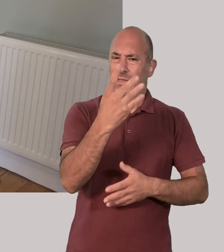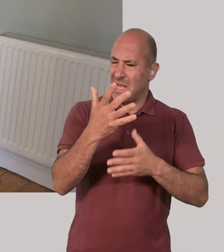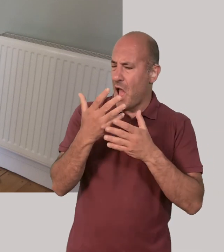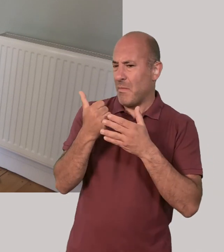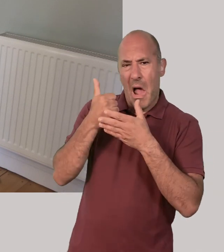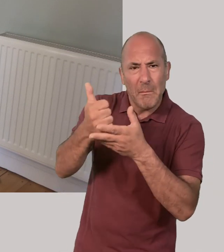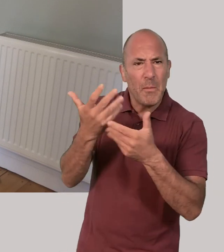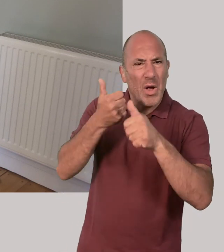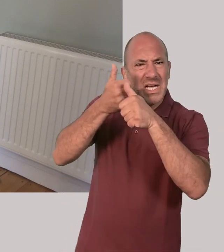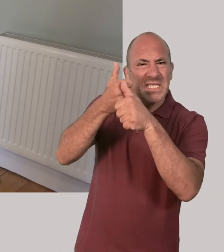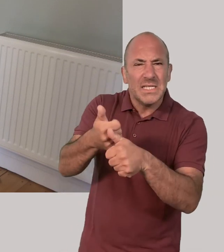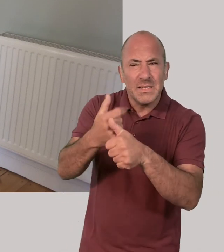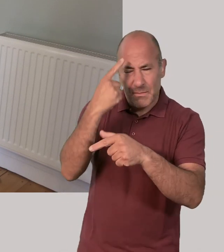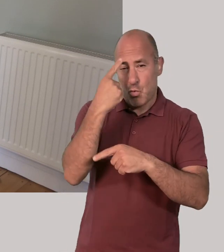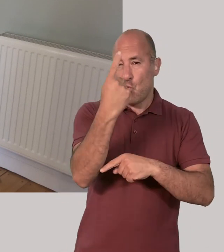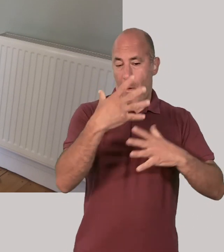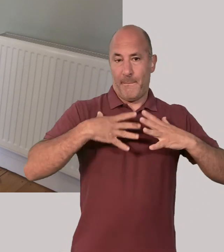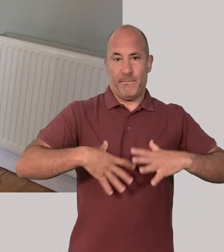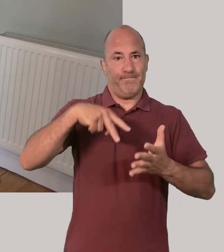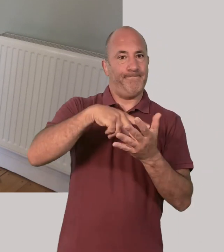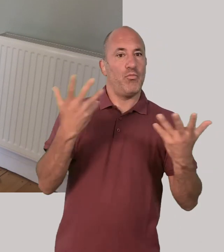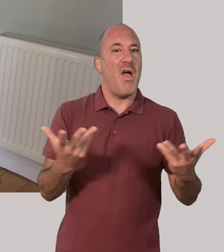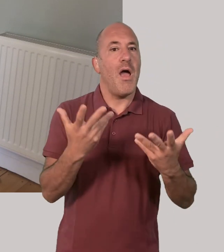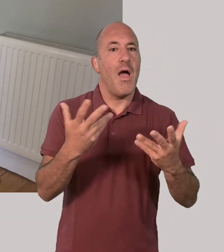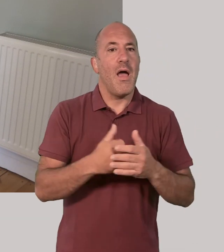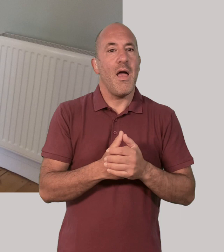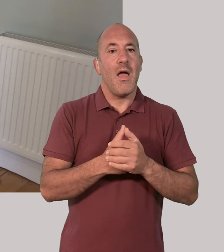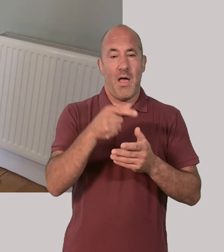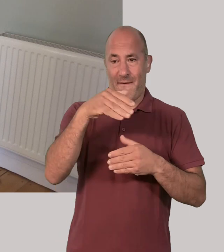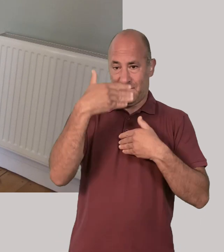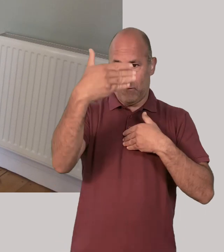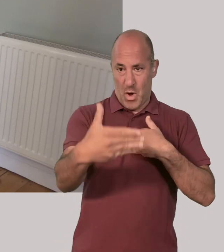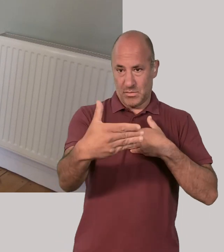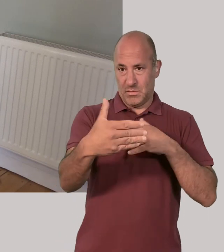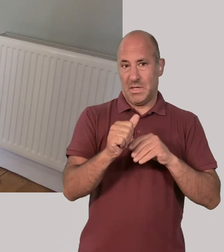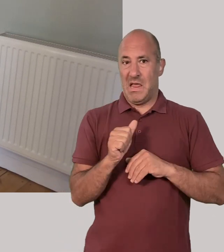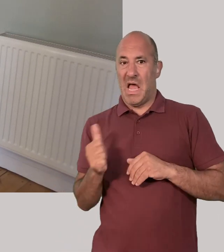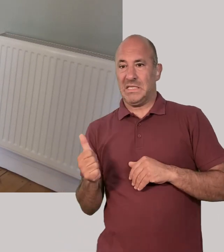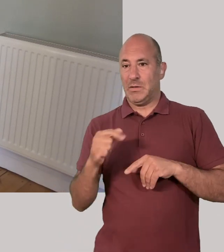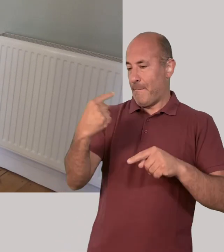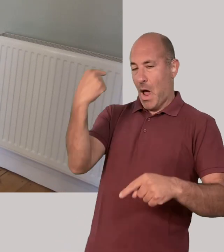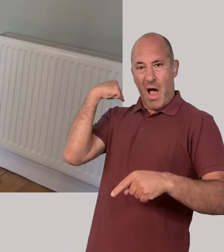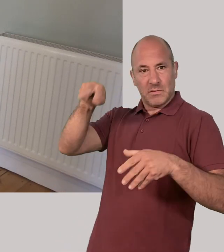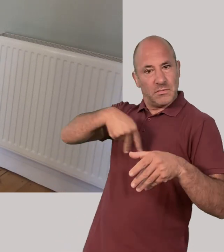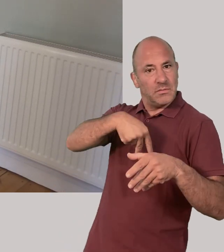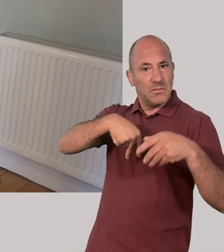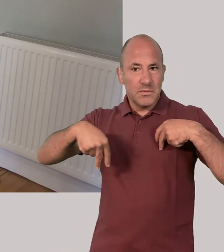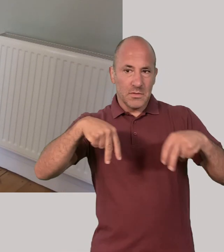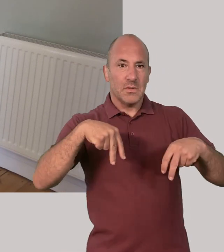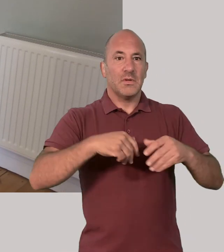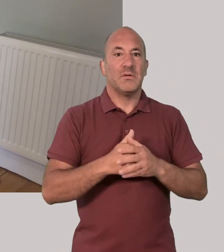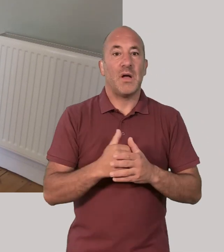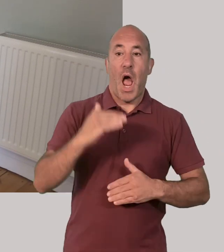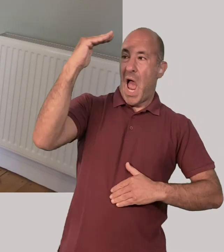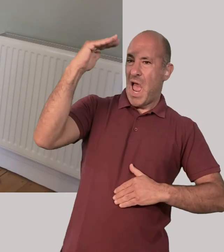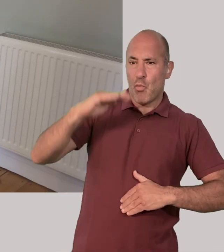if you're helping or assisting, think about your positioning, whether you're going to be in front, to the side or behind, whether you're going to